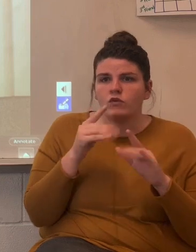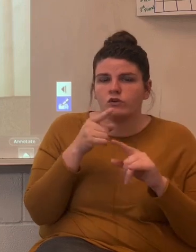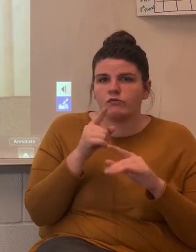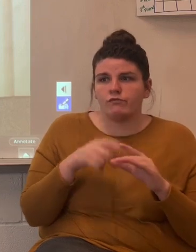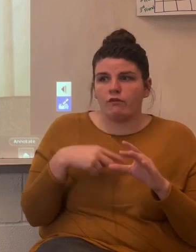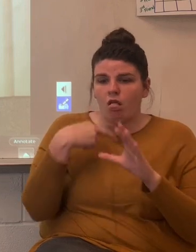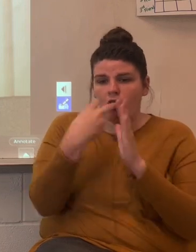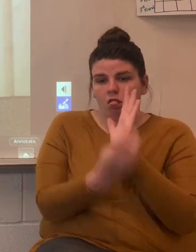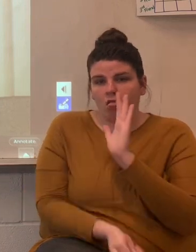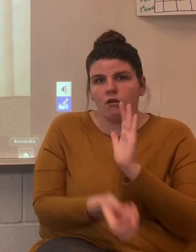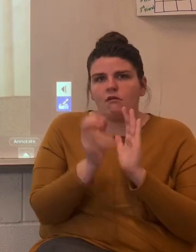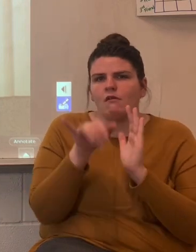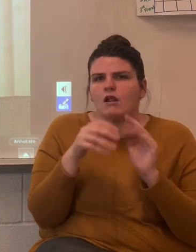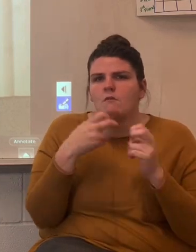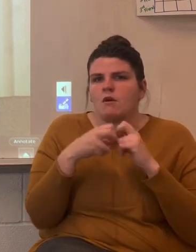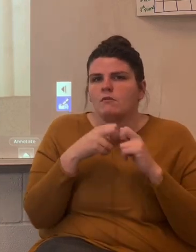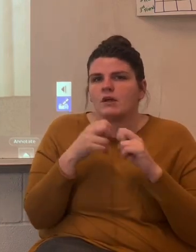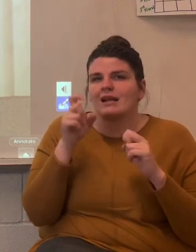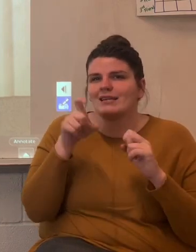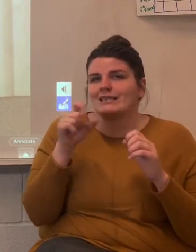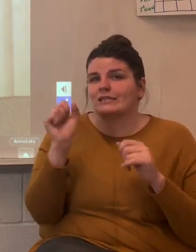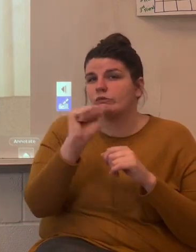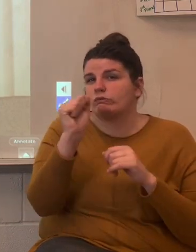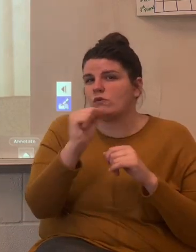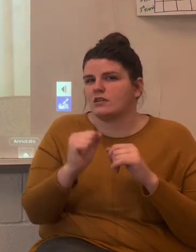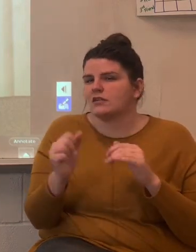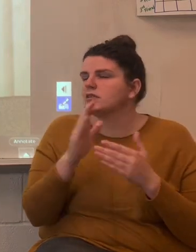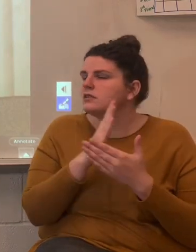Okay, I'm going to erase some of this so we can see